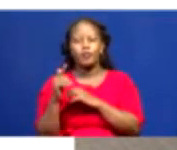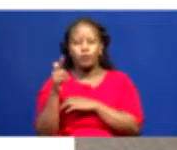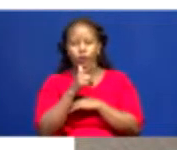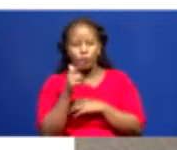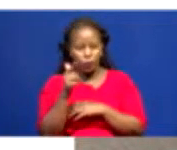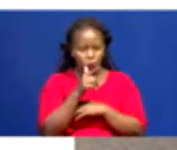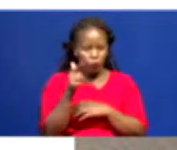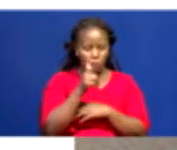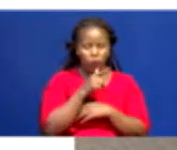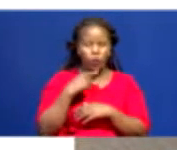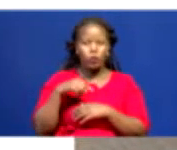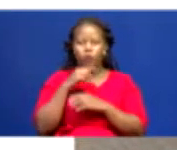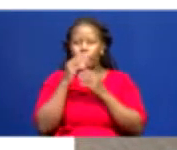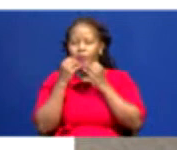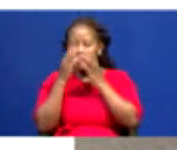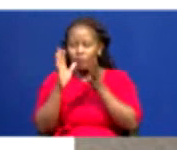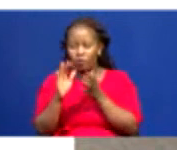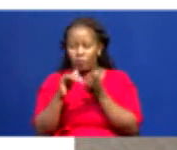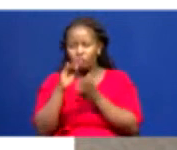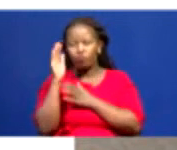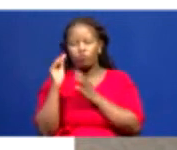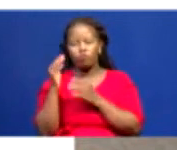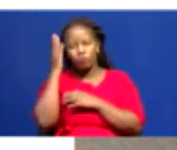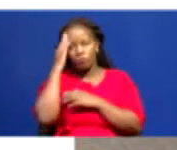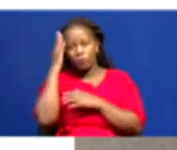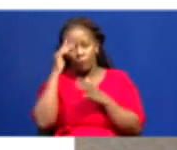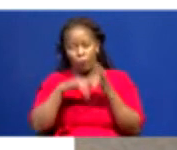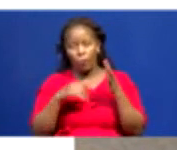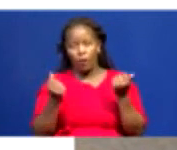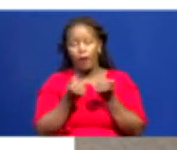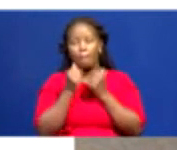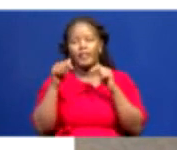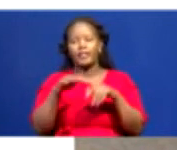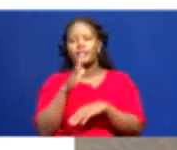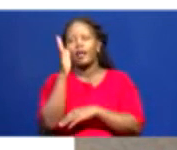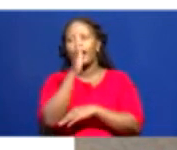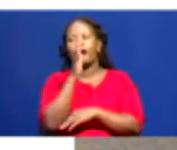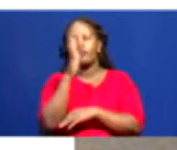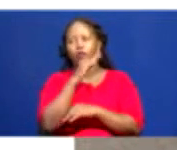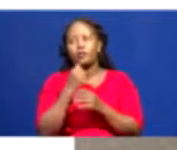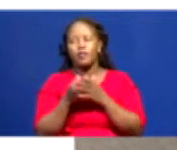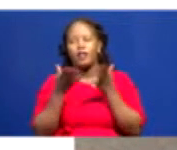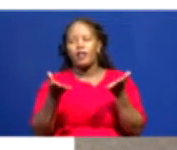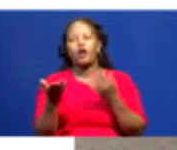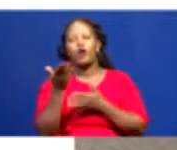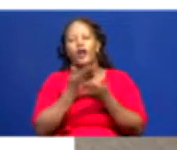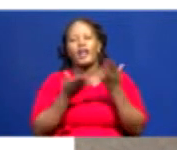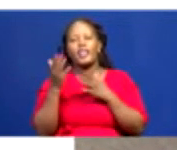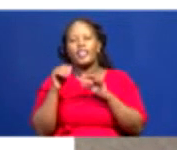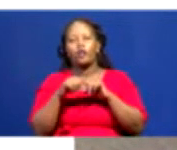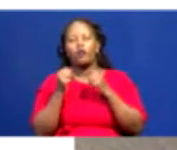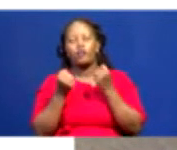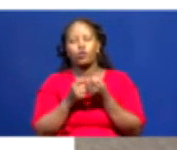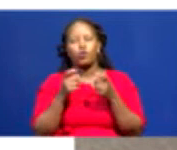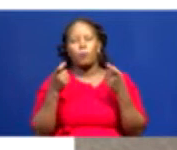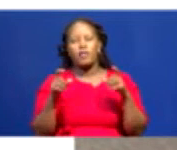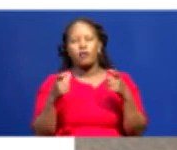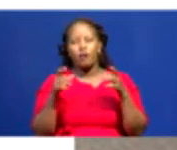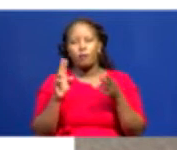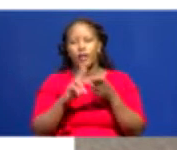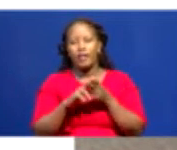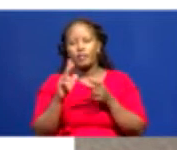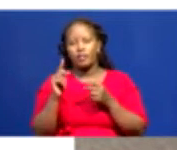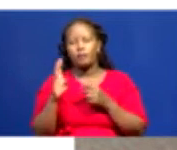We will be linking live to them this afternoon. Let's interact on all our social media platforms at